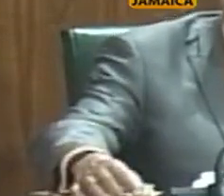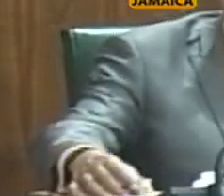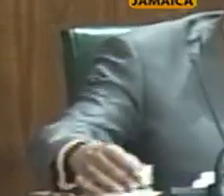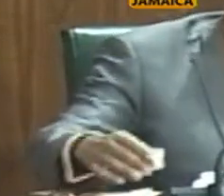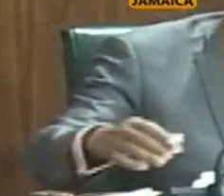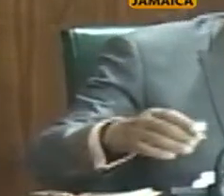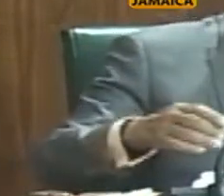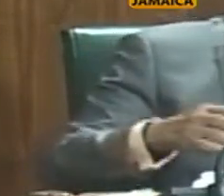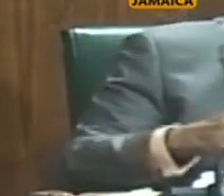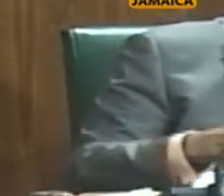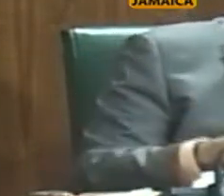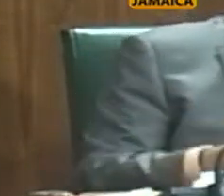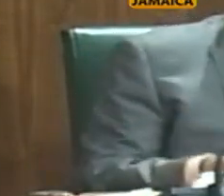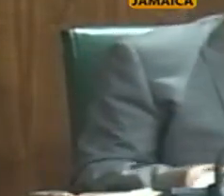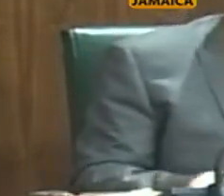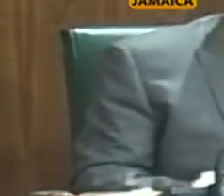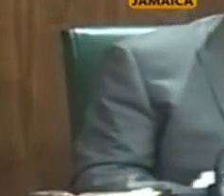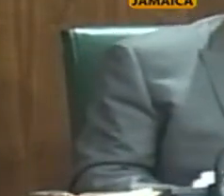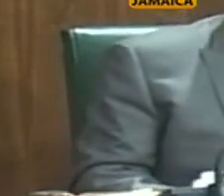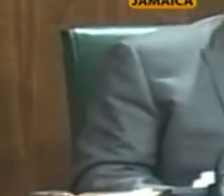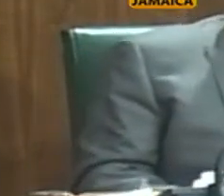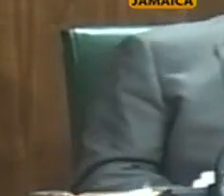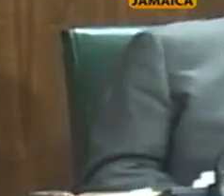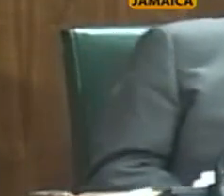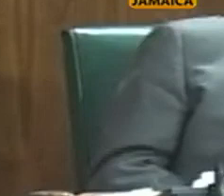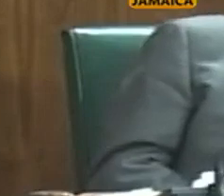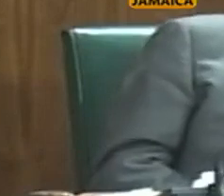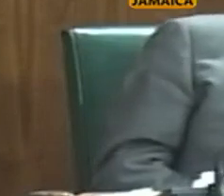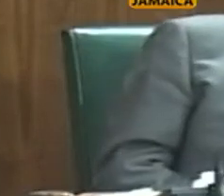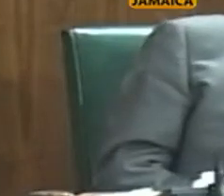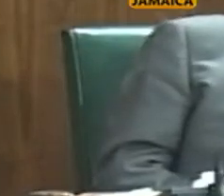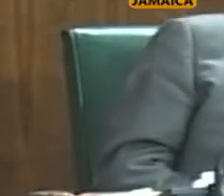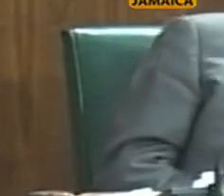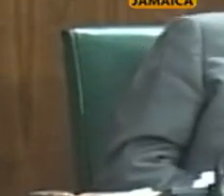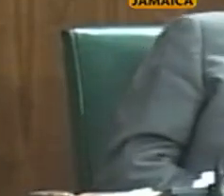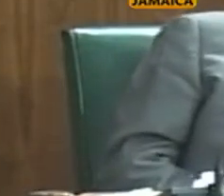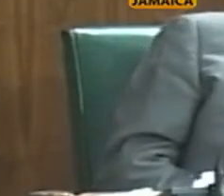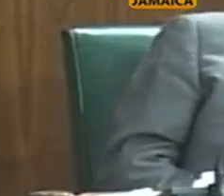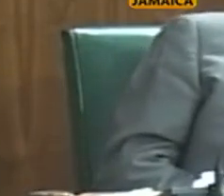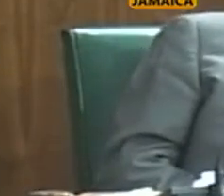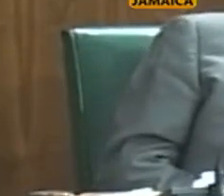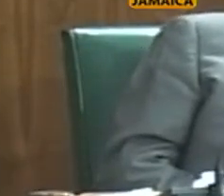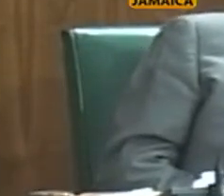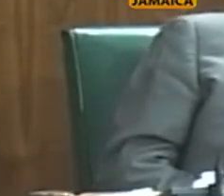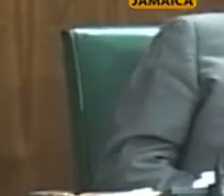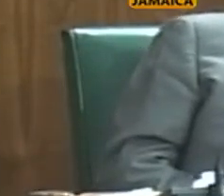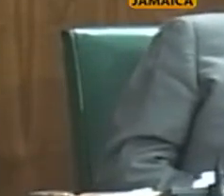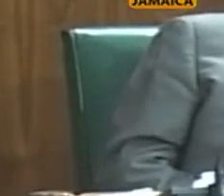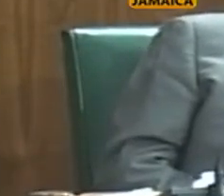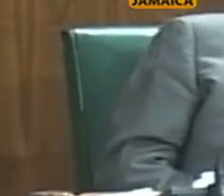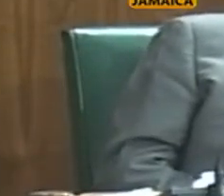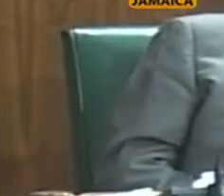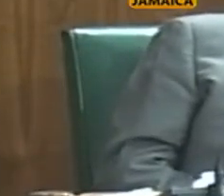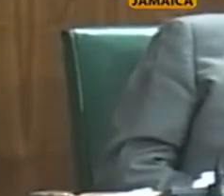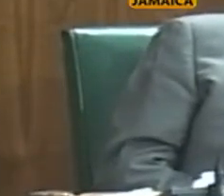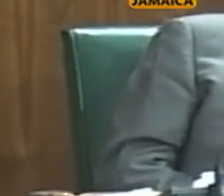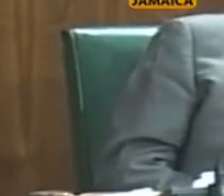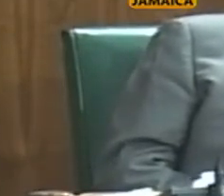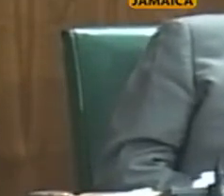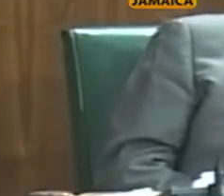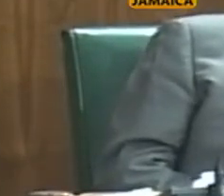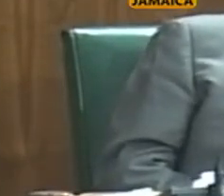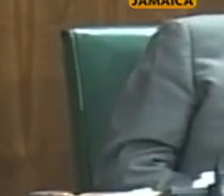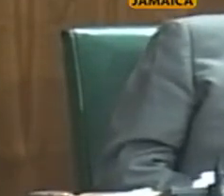member improper motive, and that is in breach. There is no debate. It is